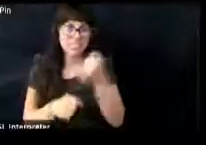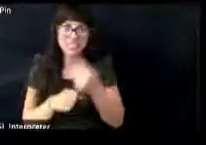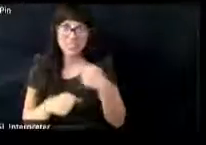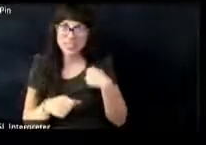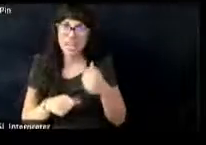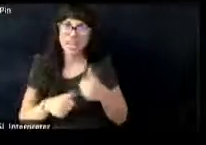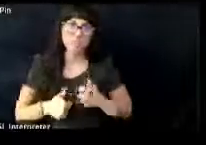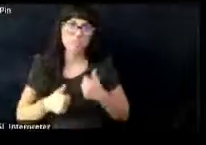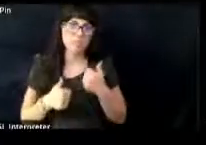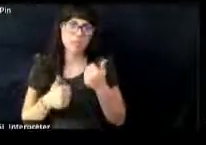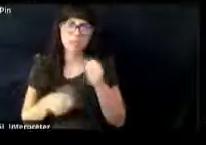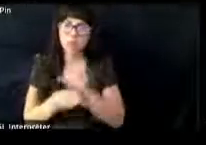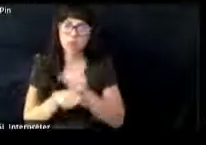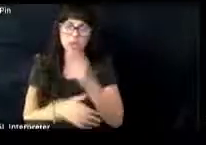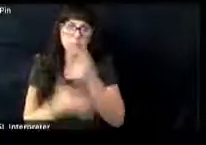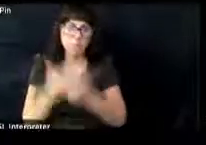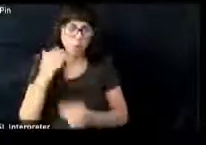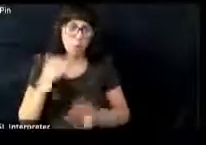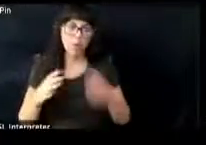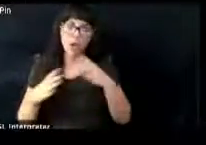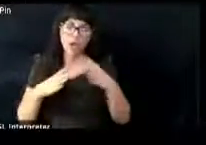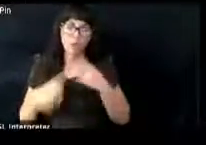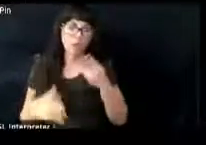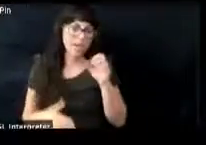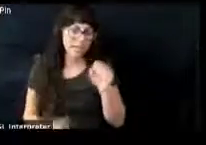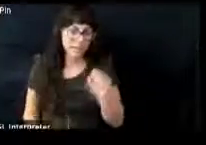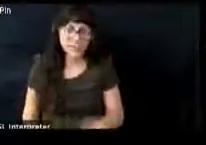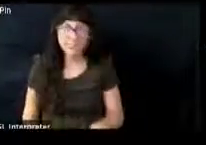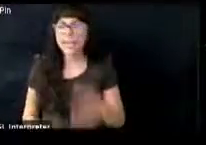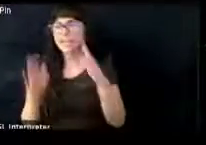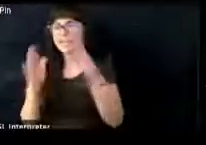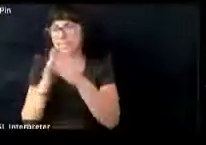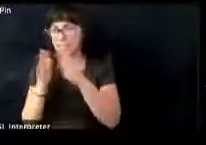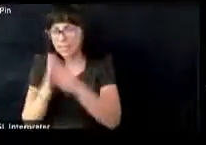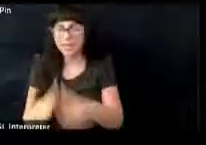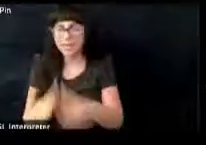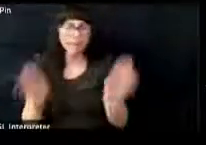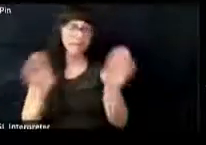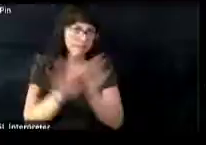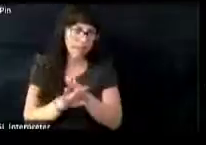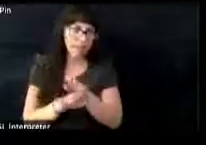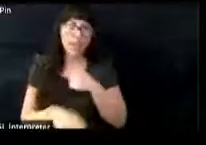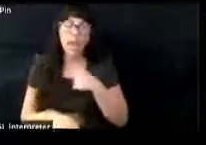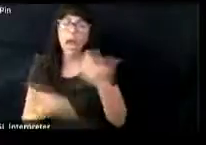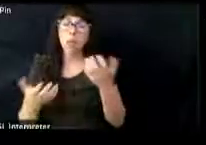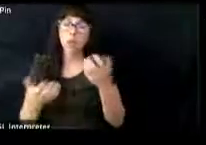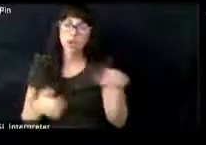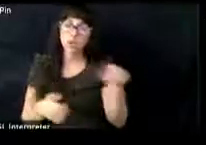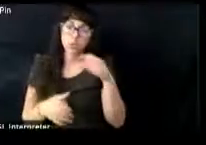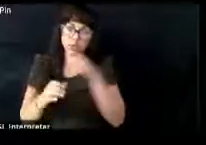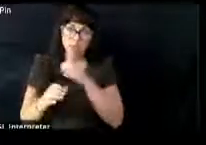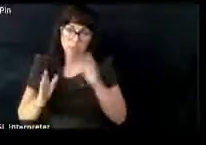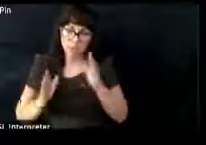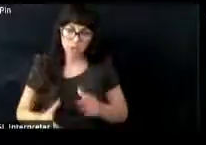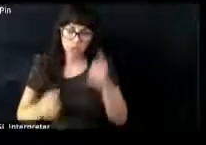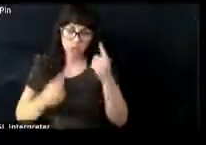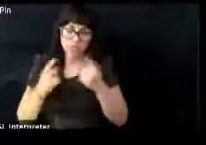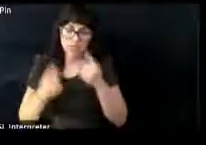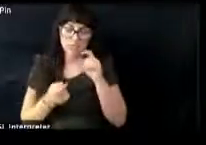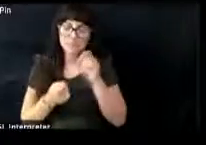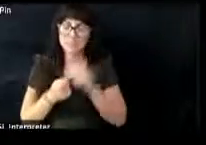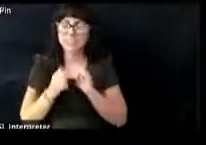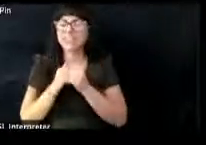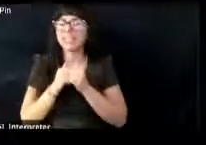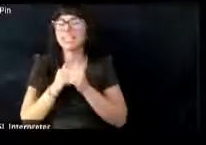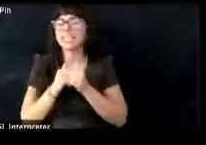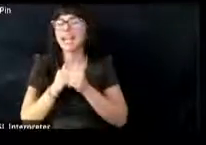of the Hollywood Hills, the city and the valley. And I would like the commissioners to consider the particular way in which the San Fernando Valley